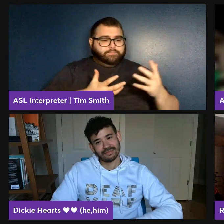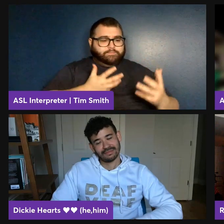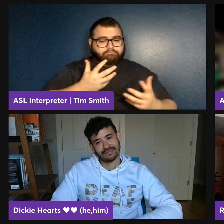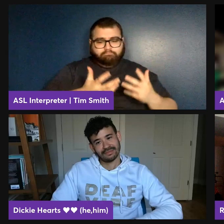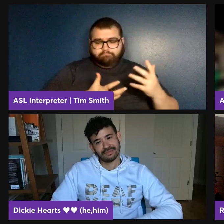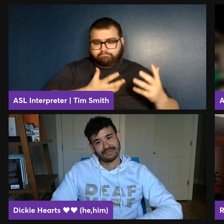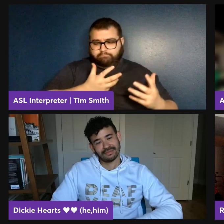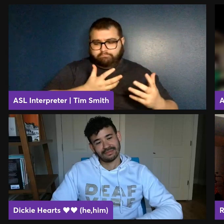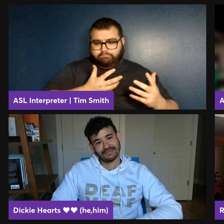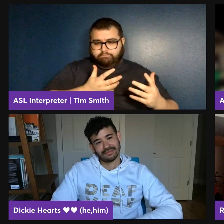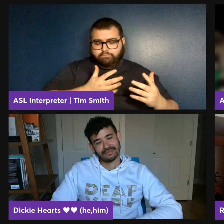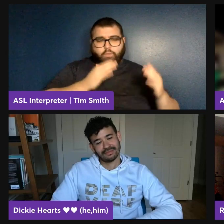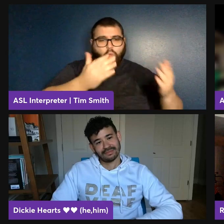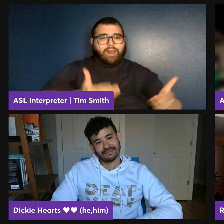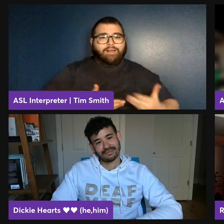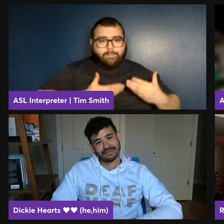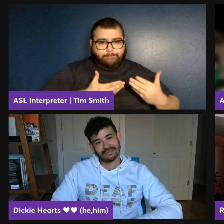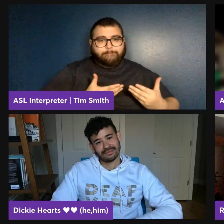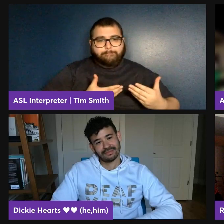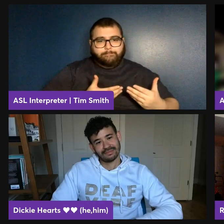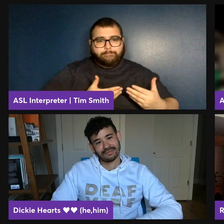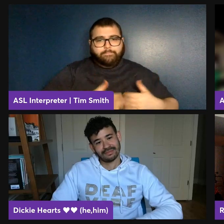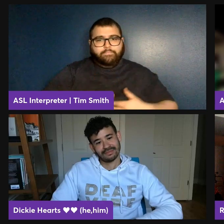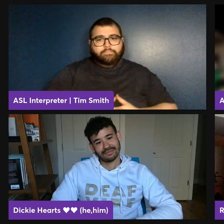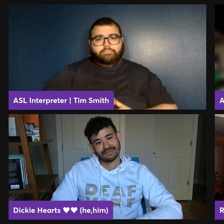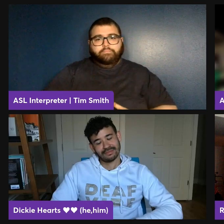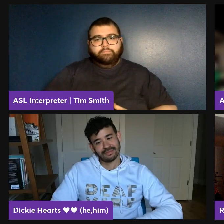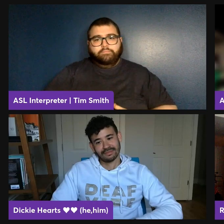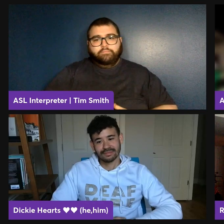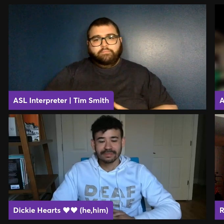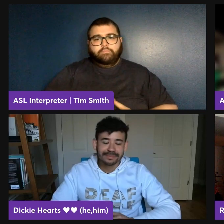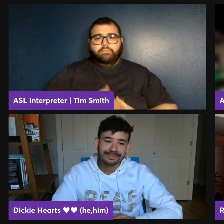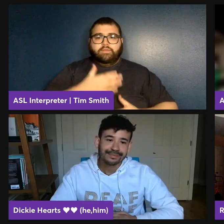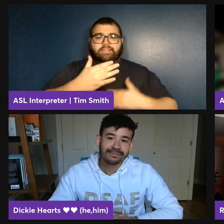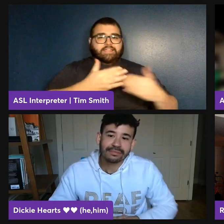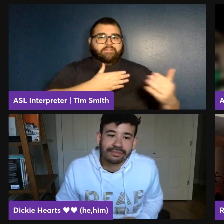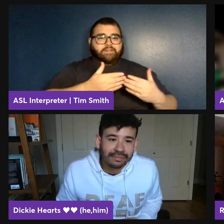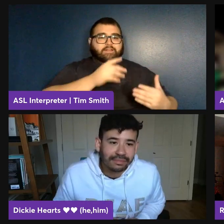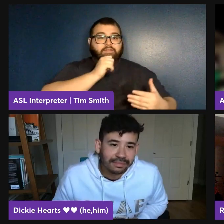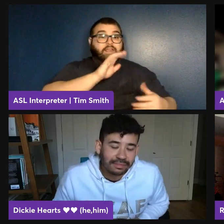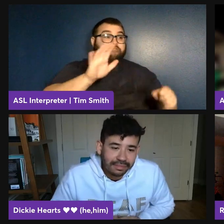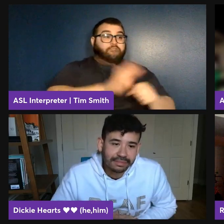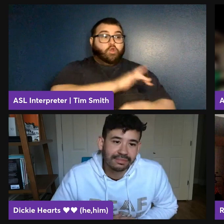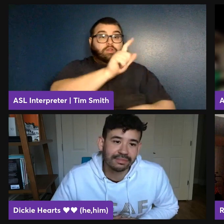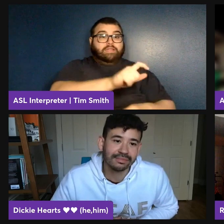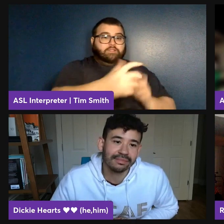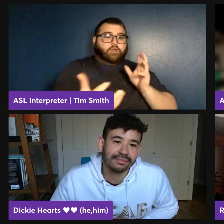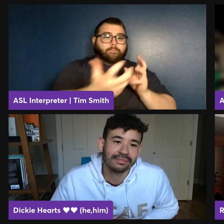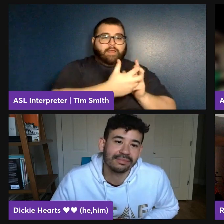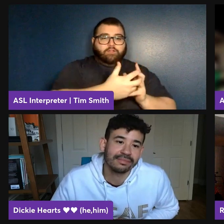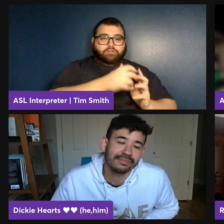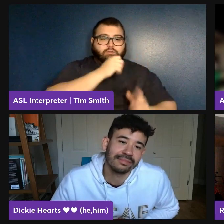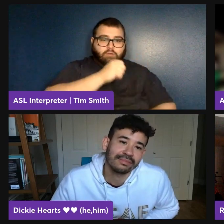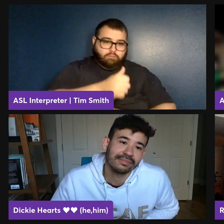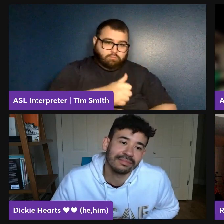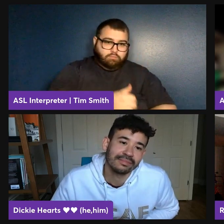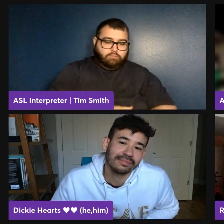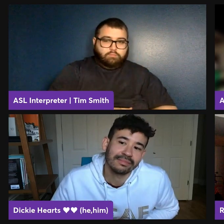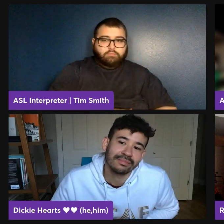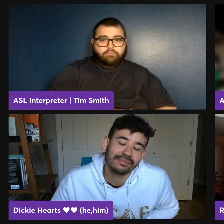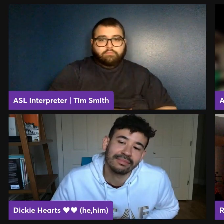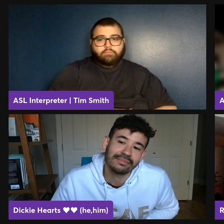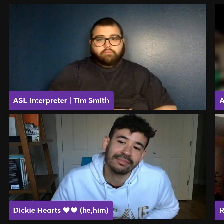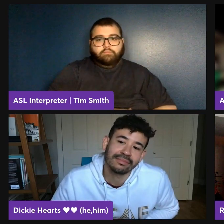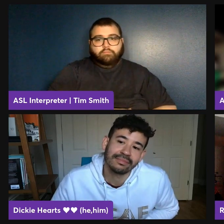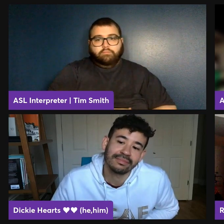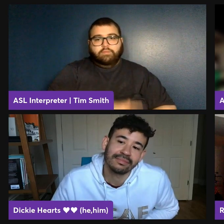even welcome at all, even if they're not fully accommodated right off the bat in the ways that work best for them. The intention of it